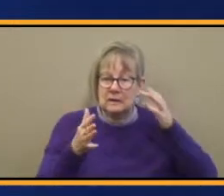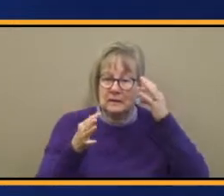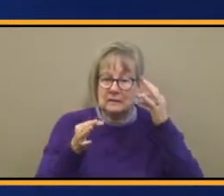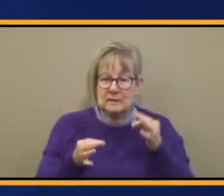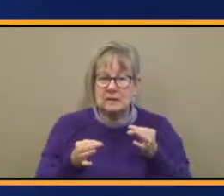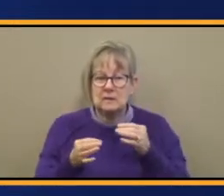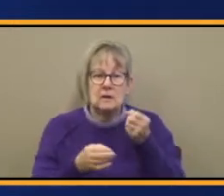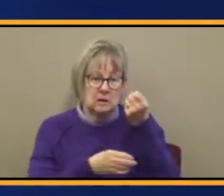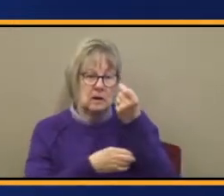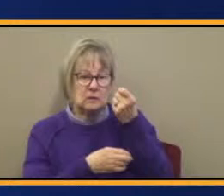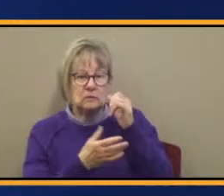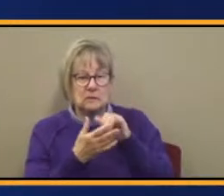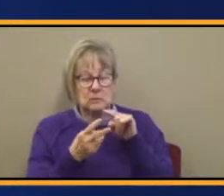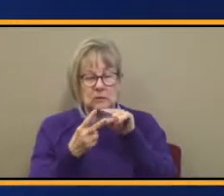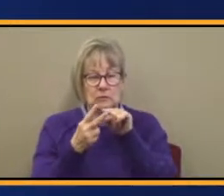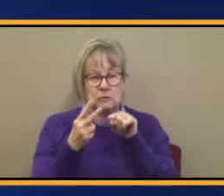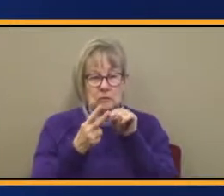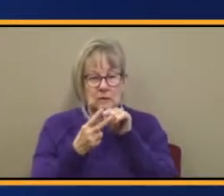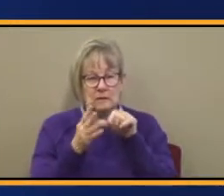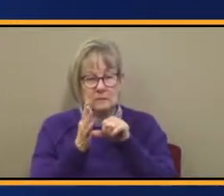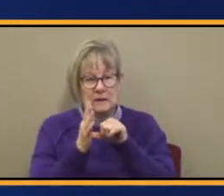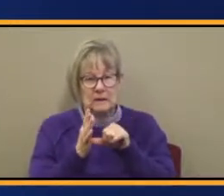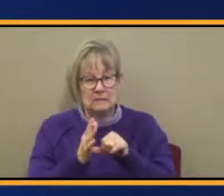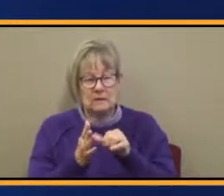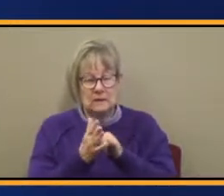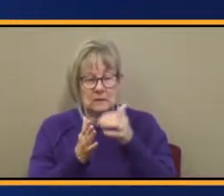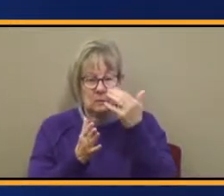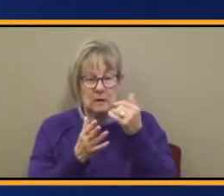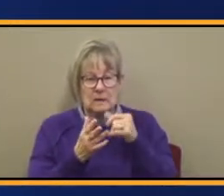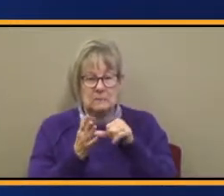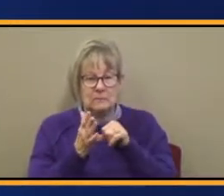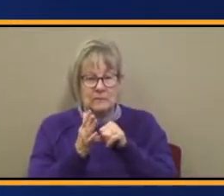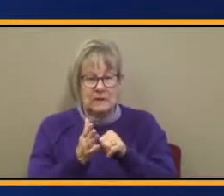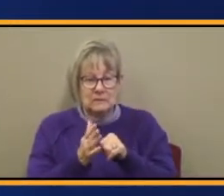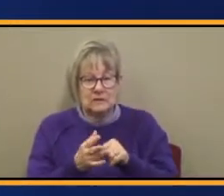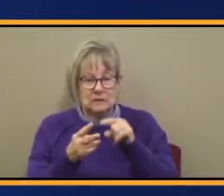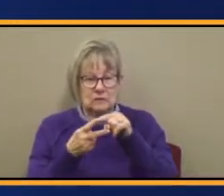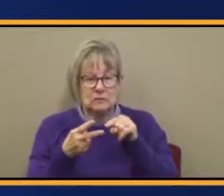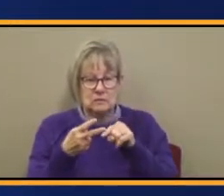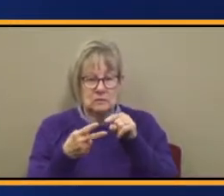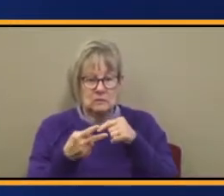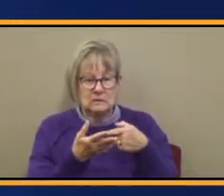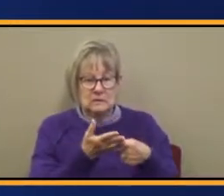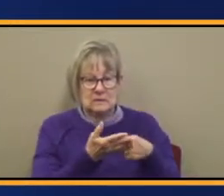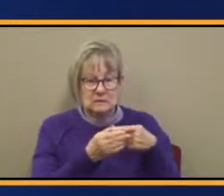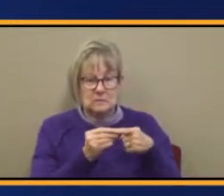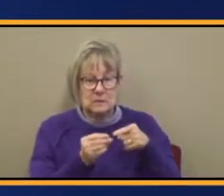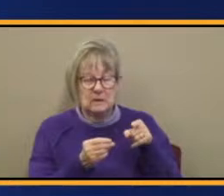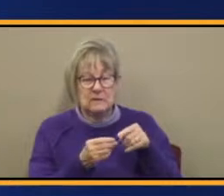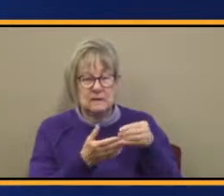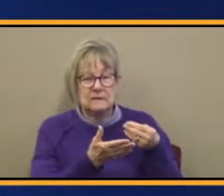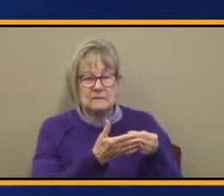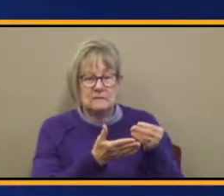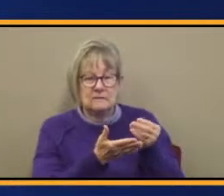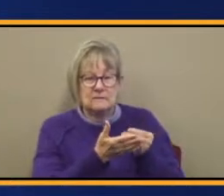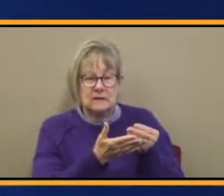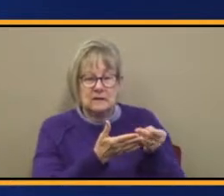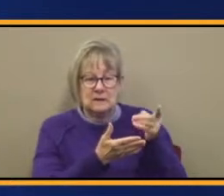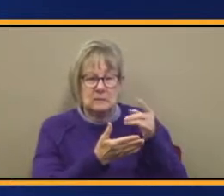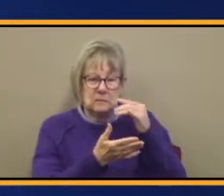make, because those two items were highlighted, so that's why I'm highlighting those two items, that we've had a discussion about funding them. I was just curious why they're back